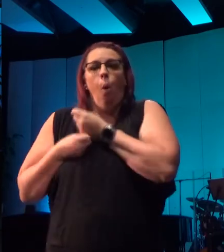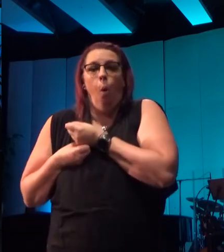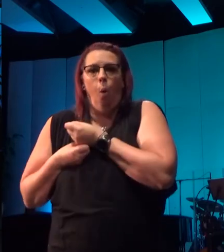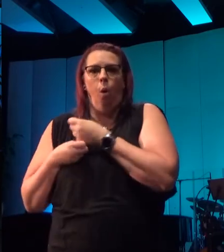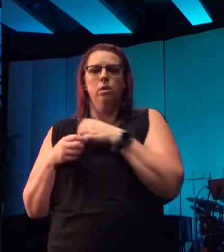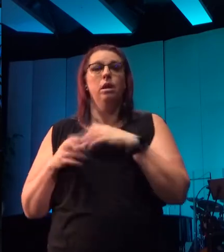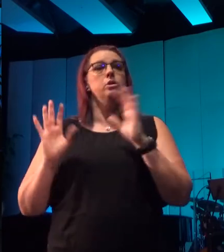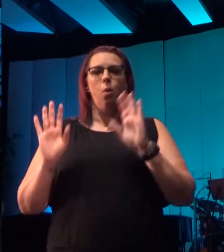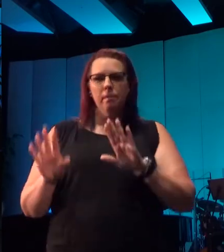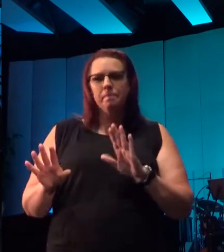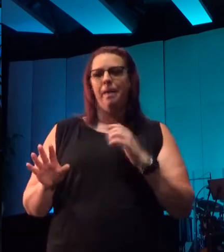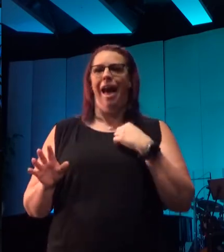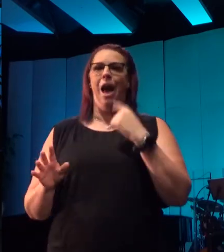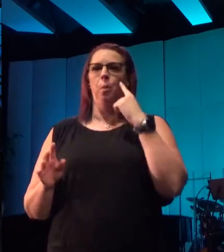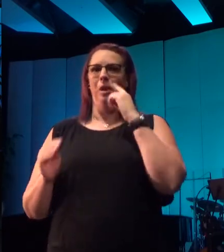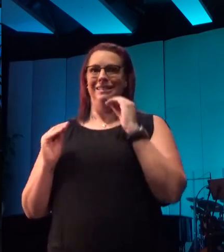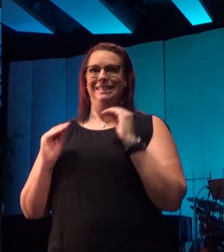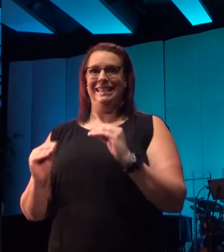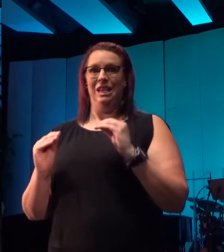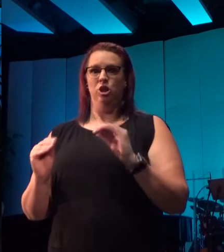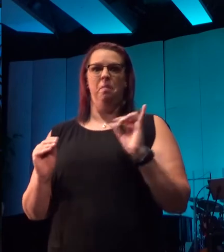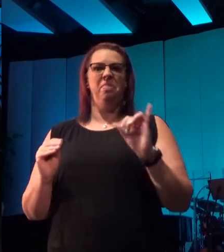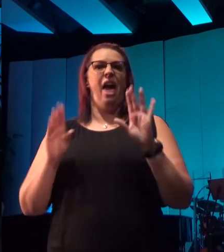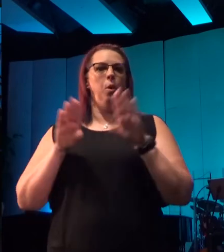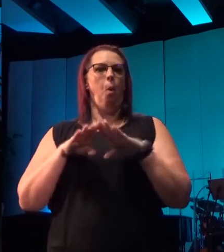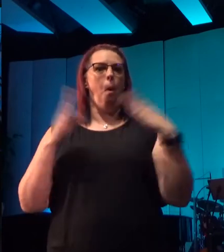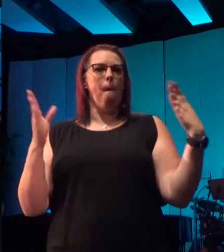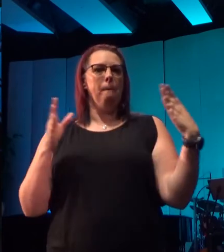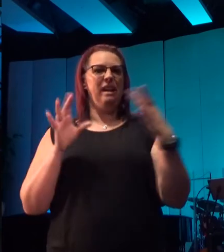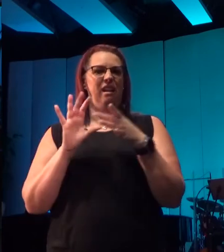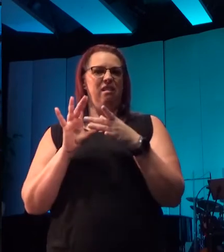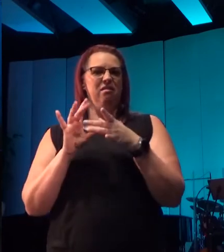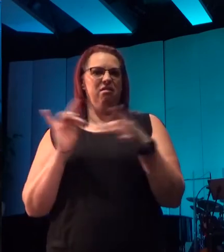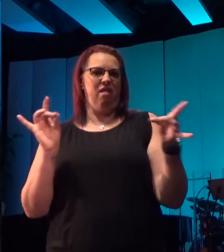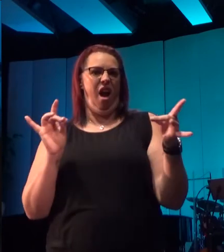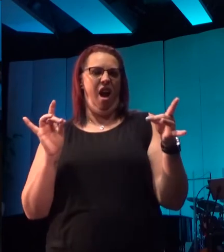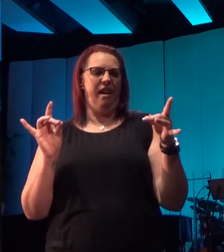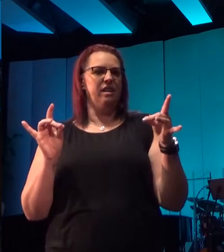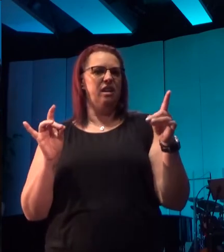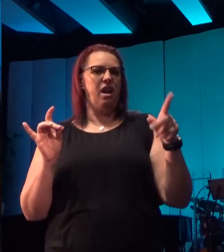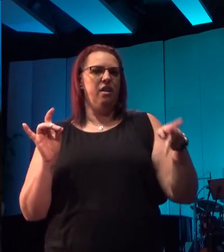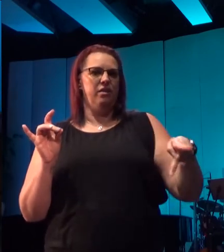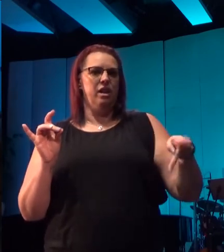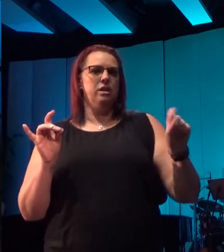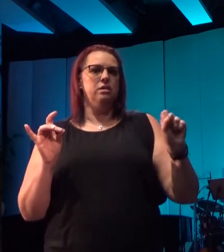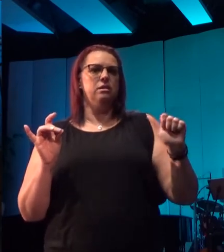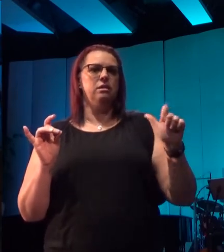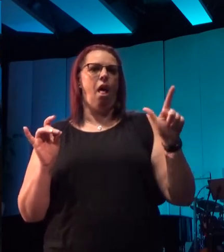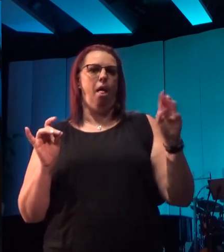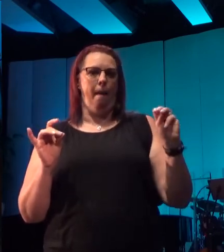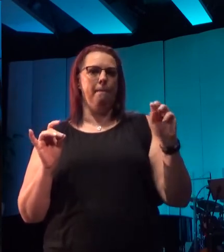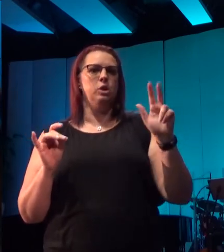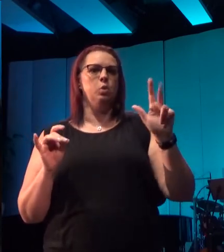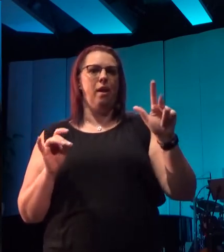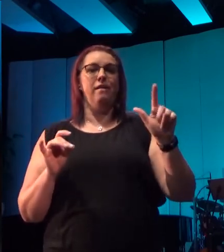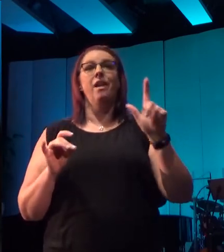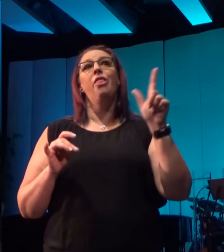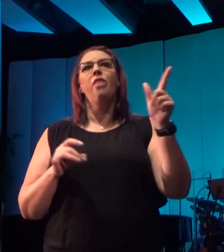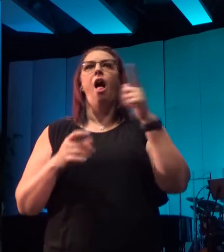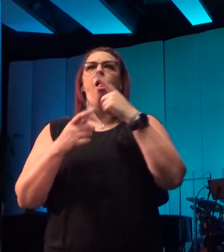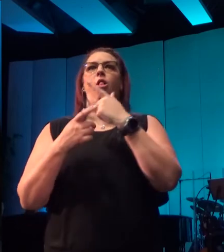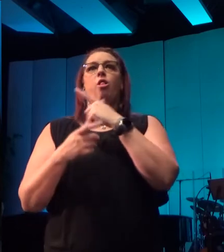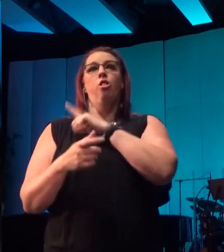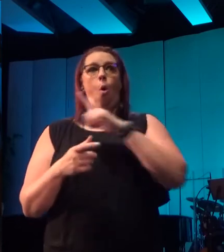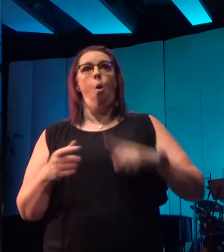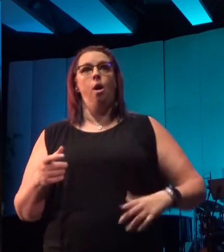going to teach him that opening line of the 23rd Psalm, "The Lord is my shepherd." I'm going to teach him to memorize it